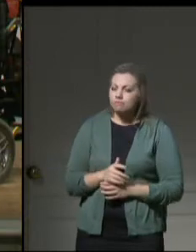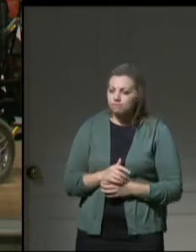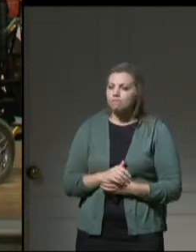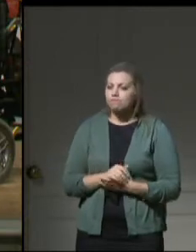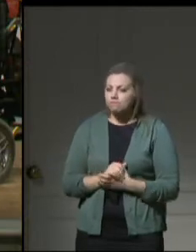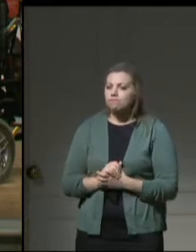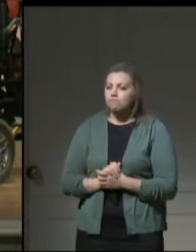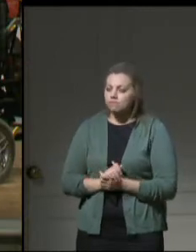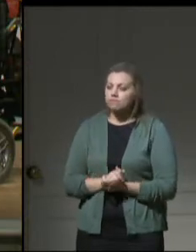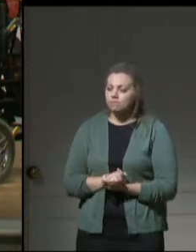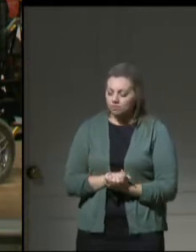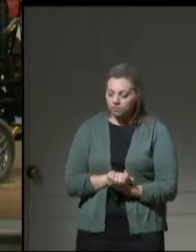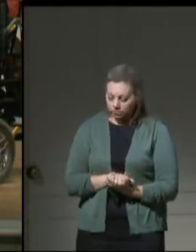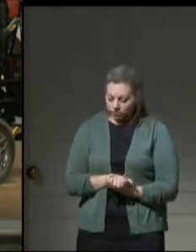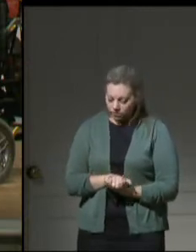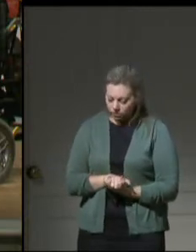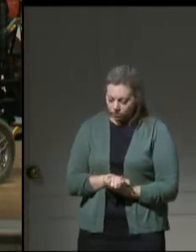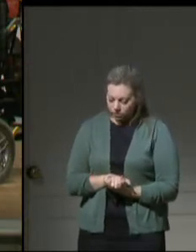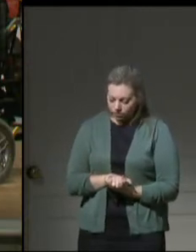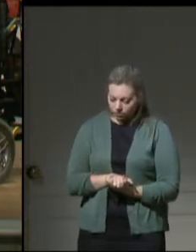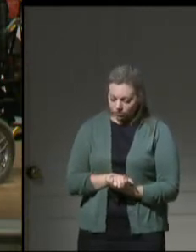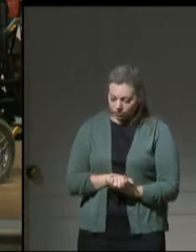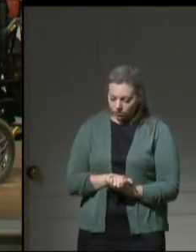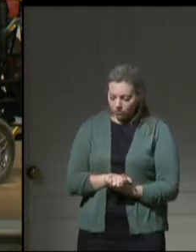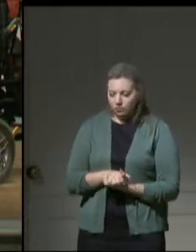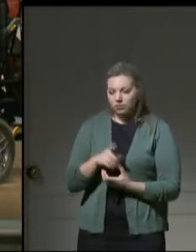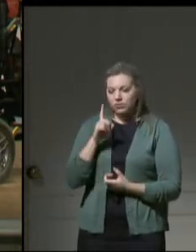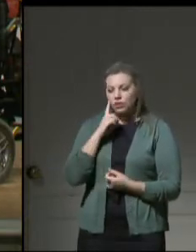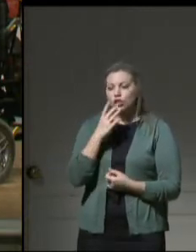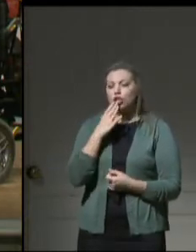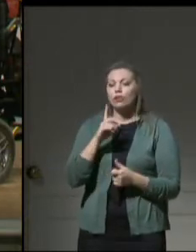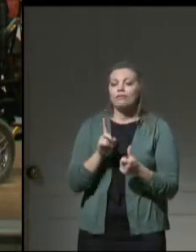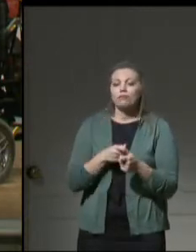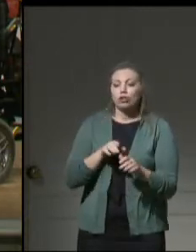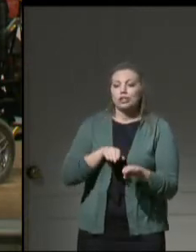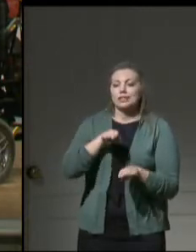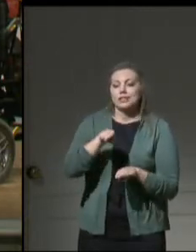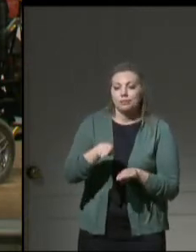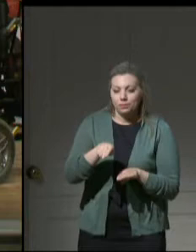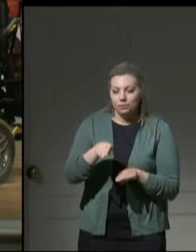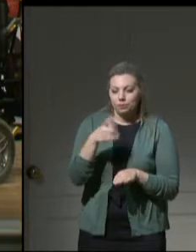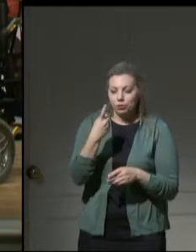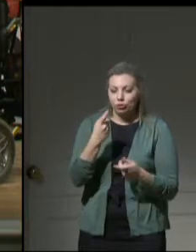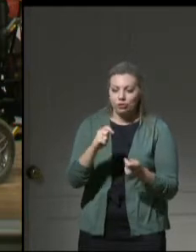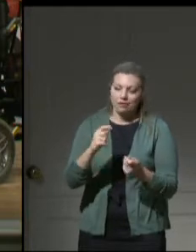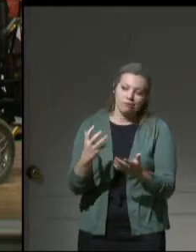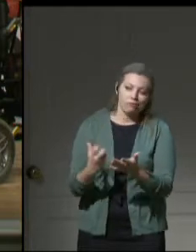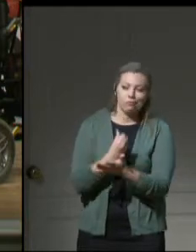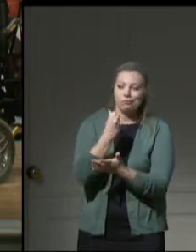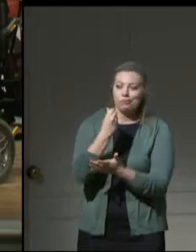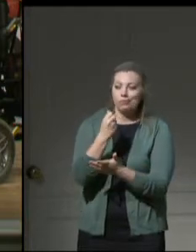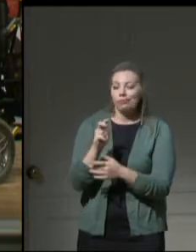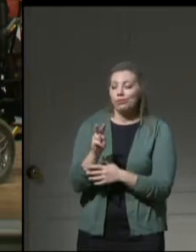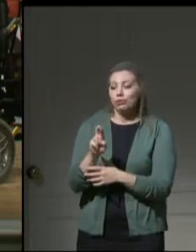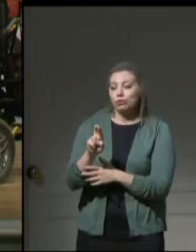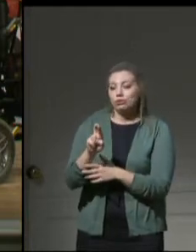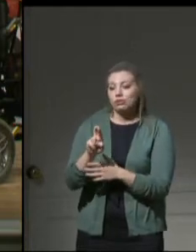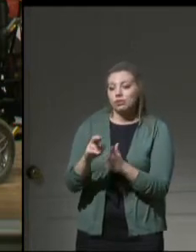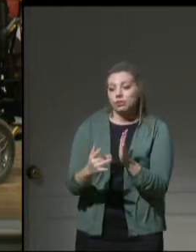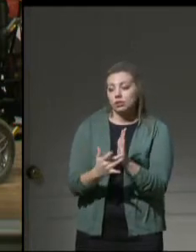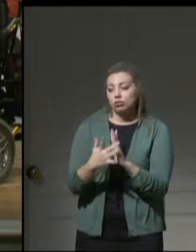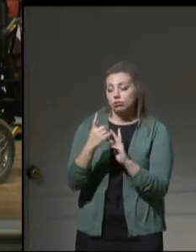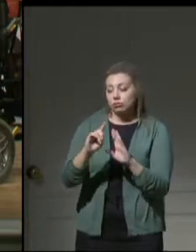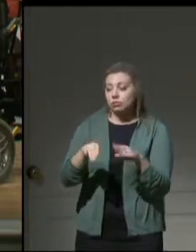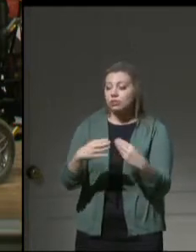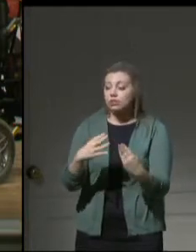I think it was a good first step in trying to leveraging VR technology for, providing